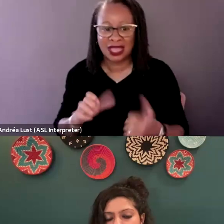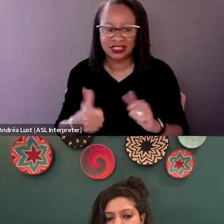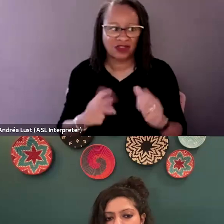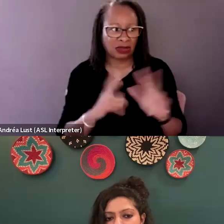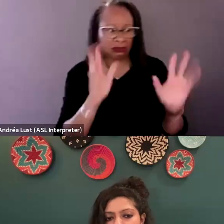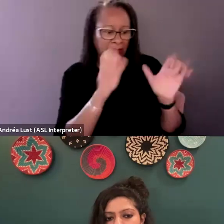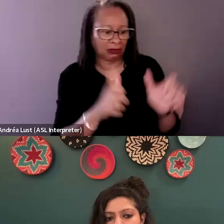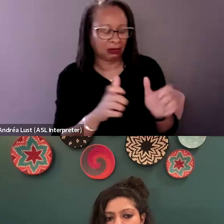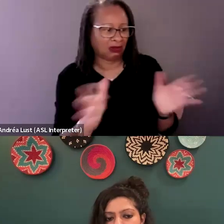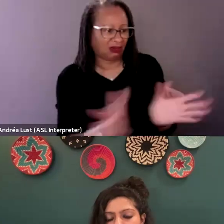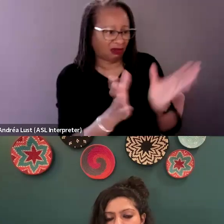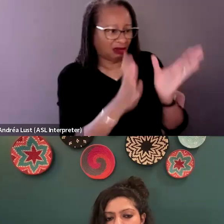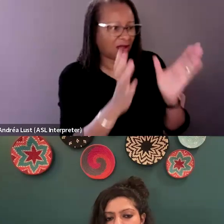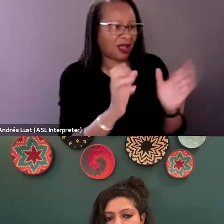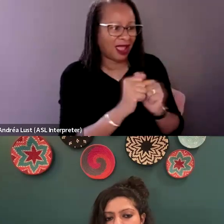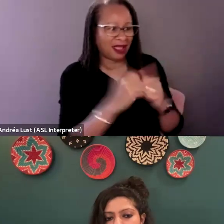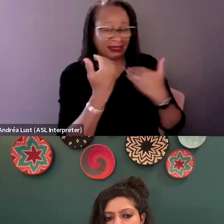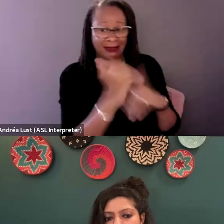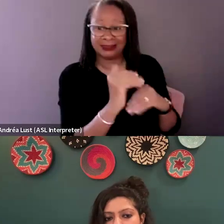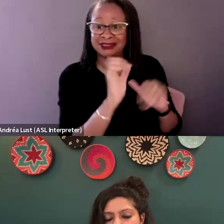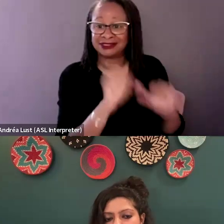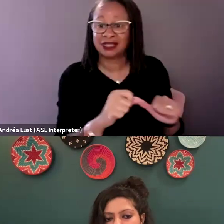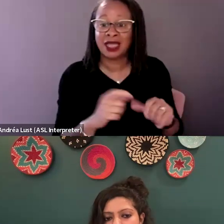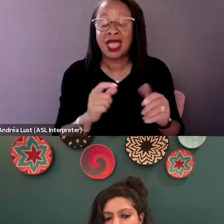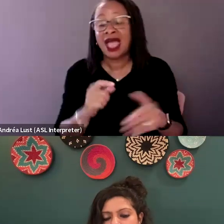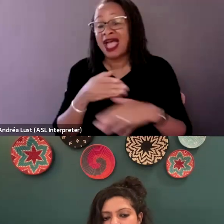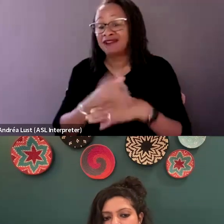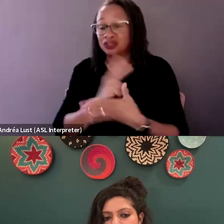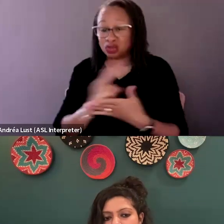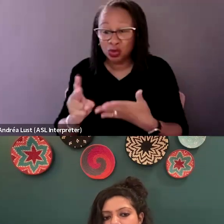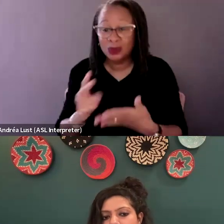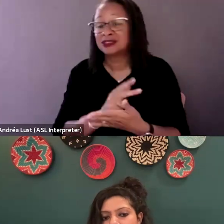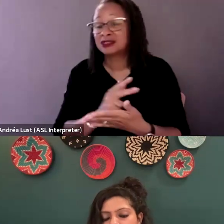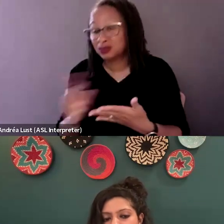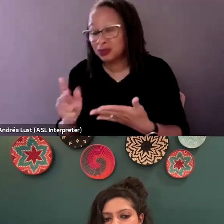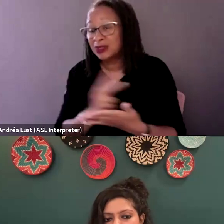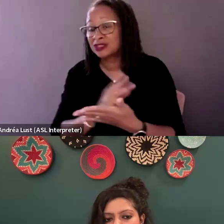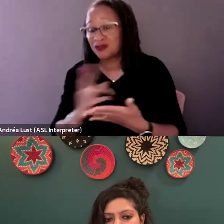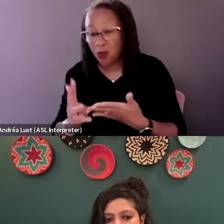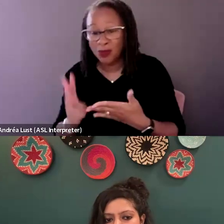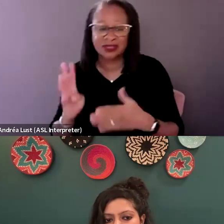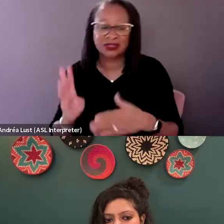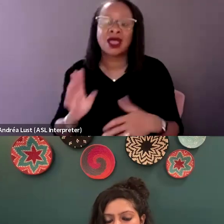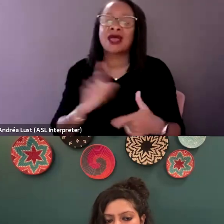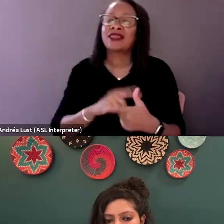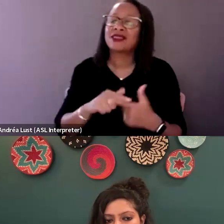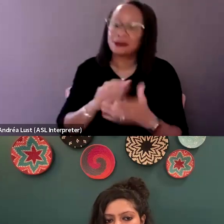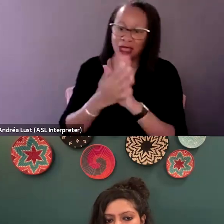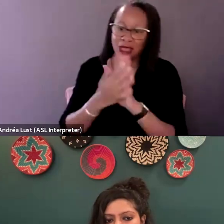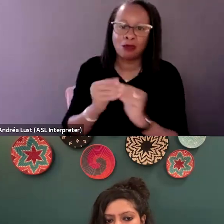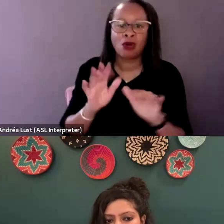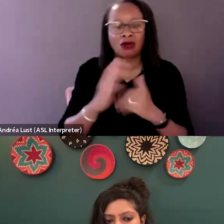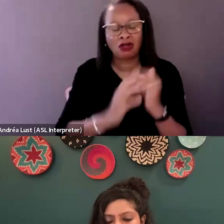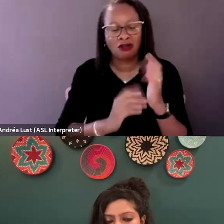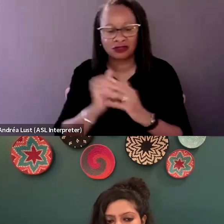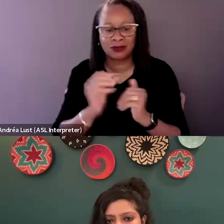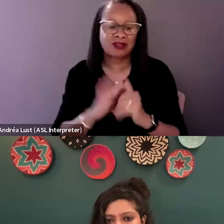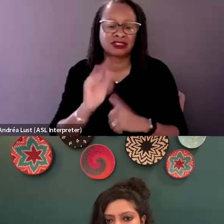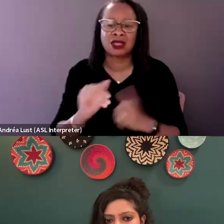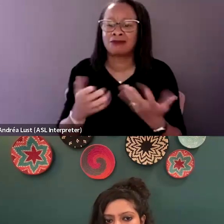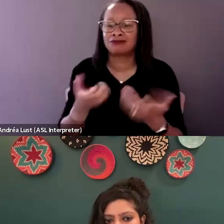what doing a film that, does well in the world immediately sort of